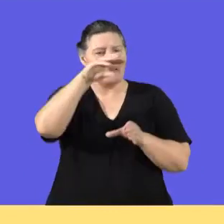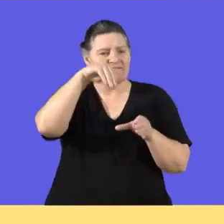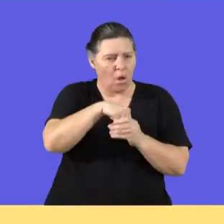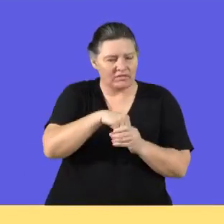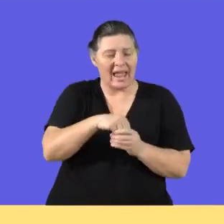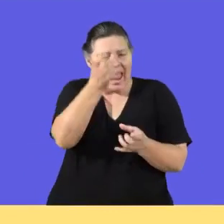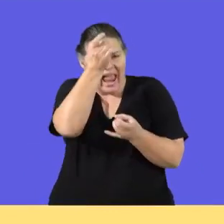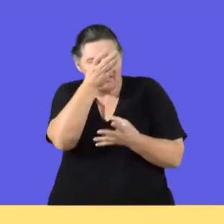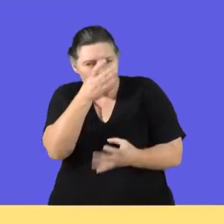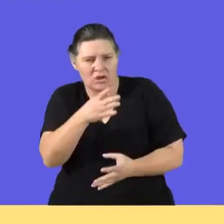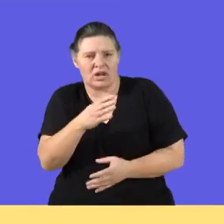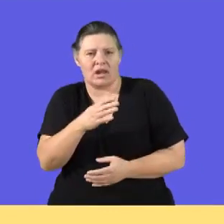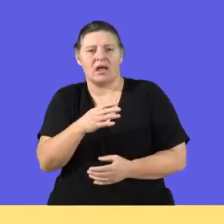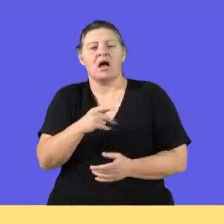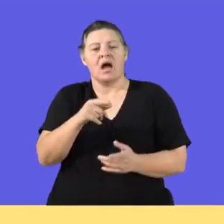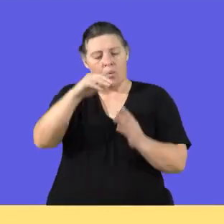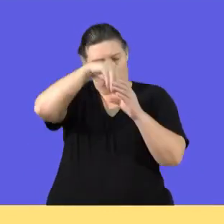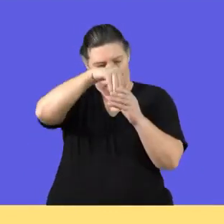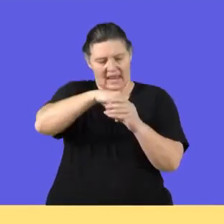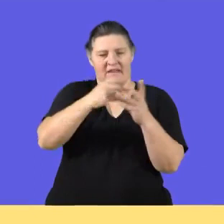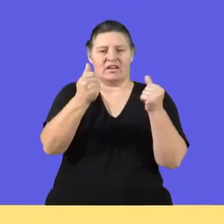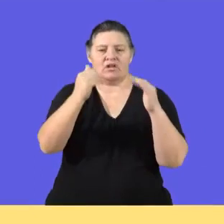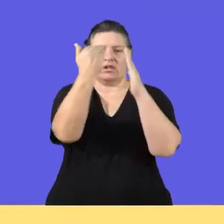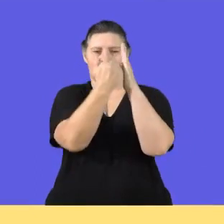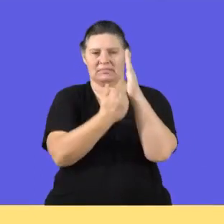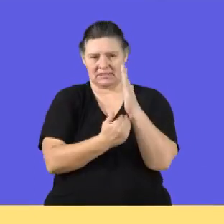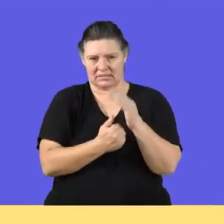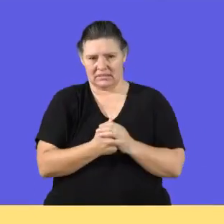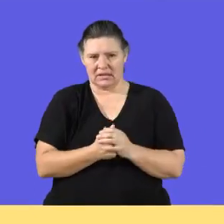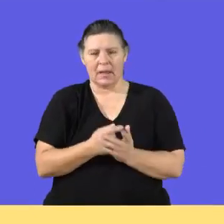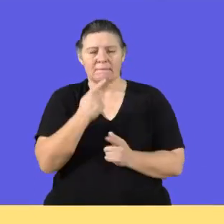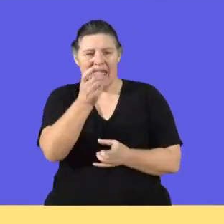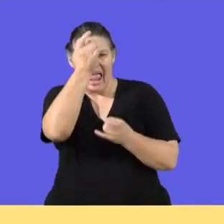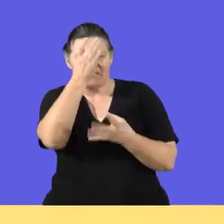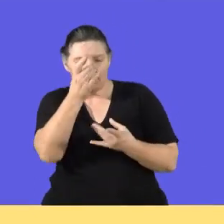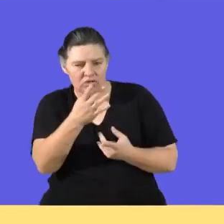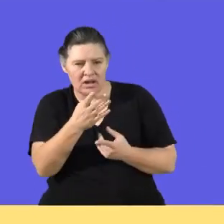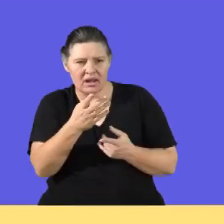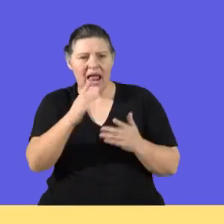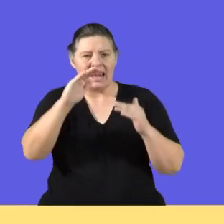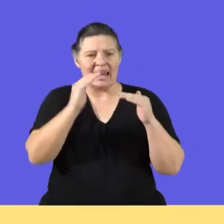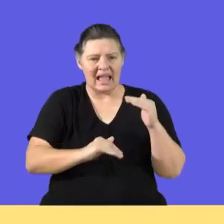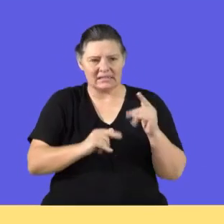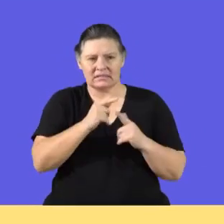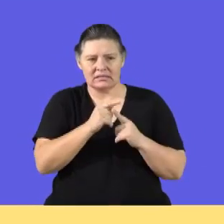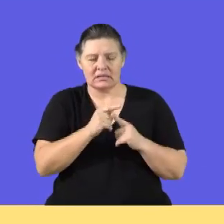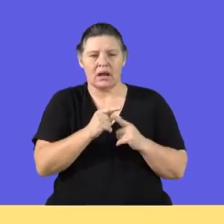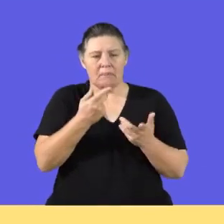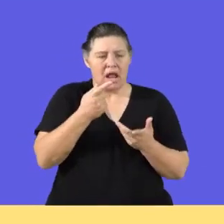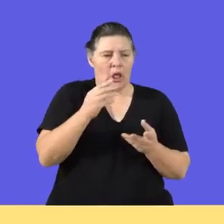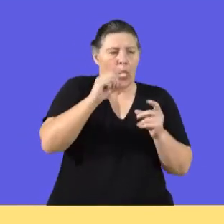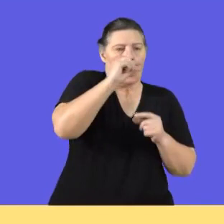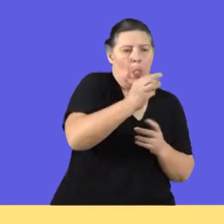must include meaningful information in the financial statements. That is, less meaningful information should